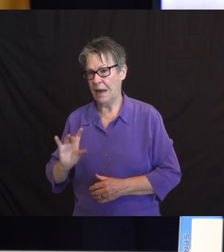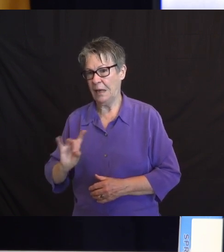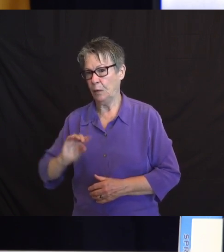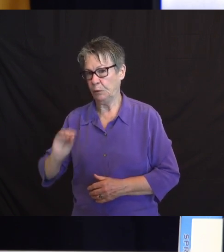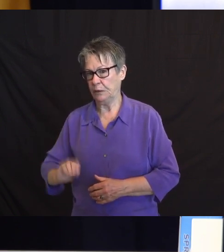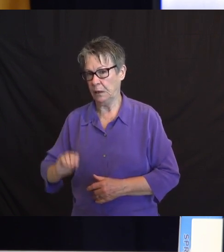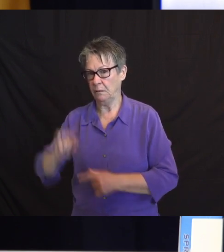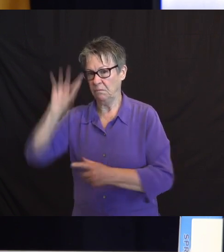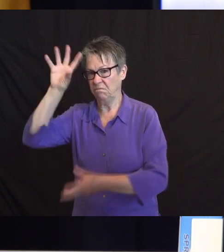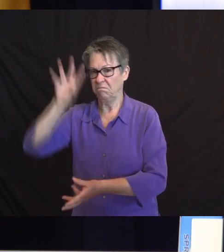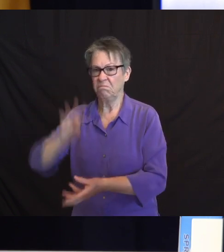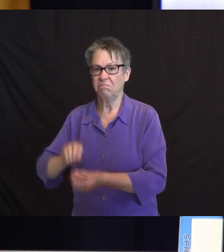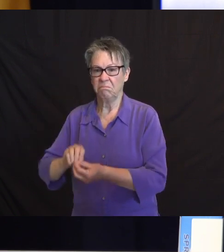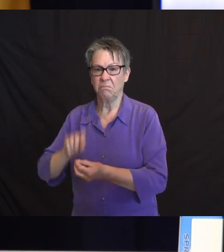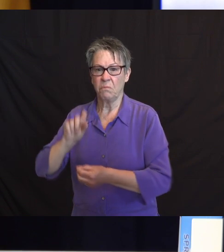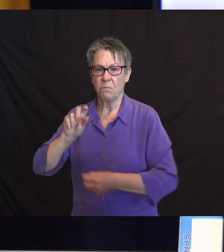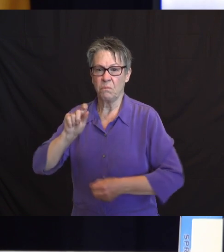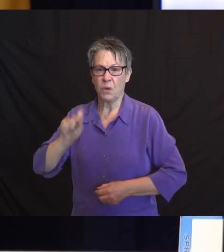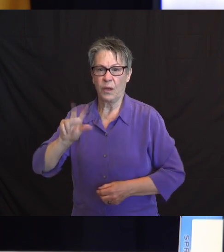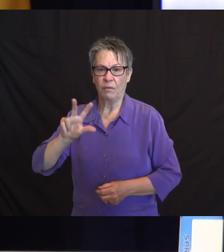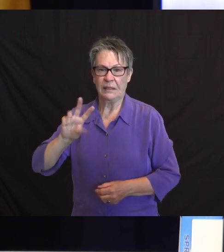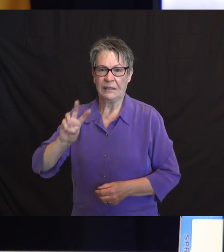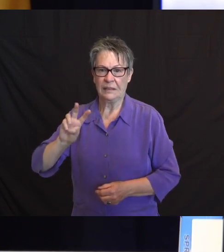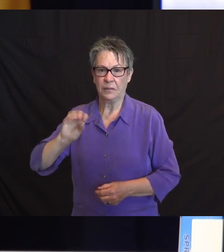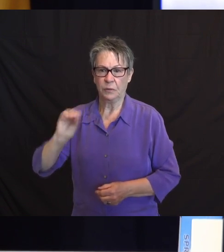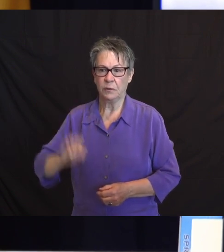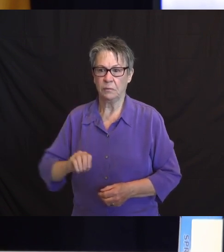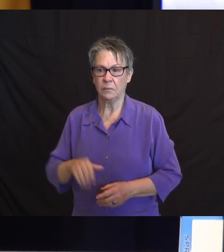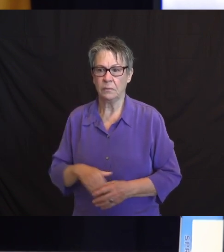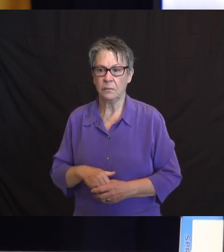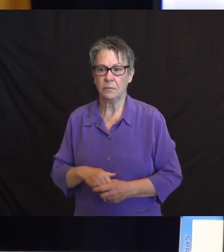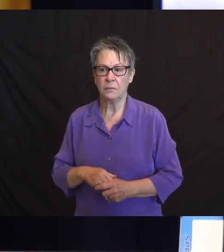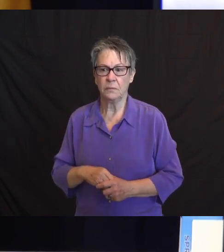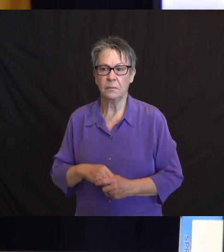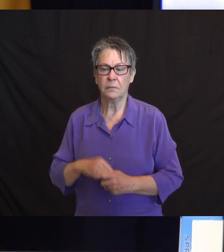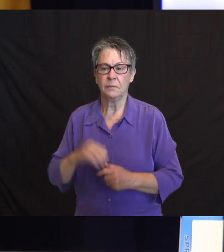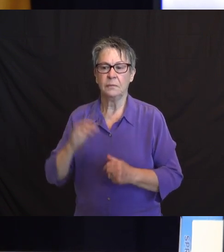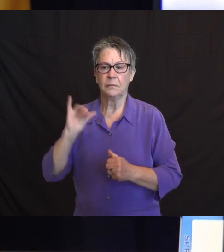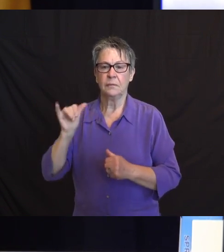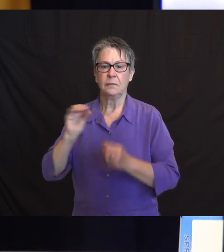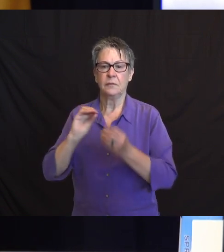5.81%. So that concludes my daily statistical report. Please